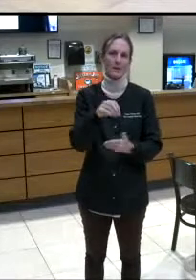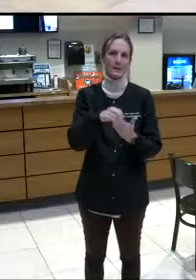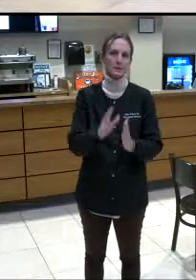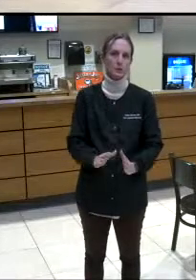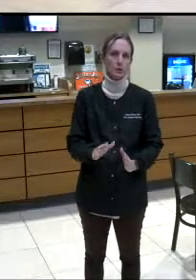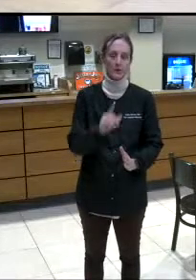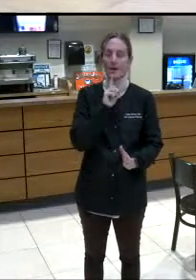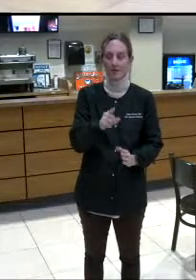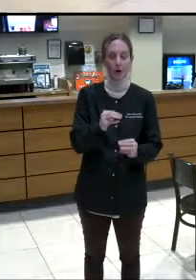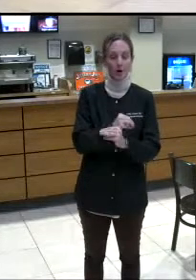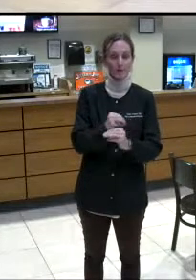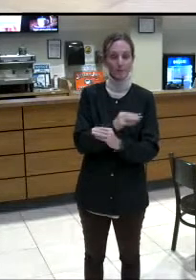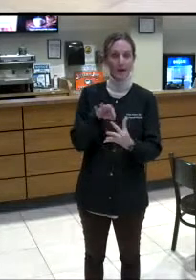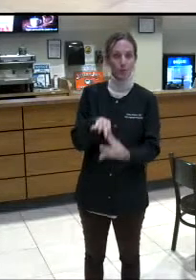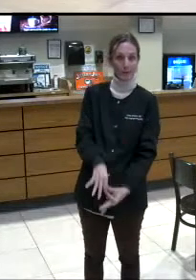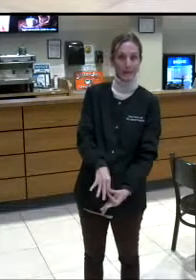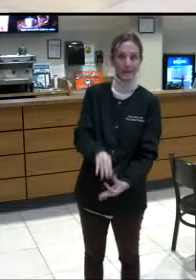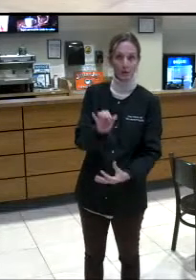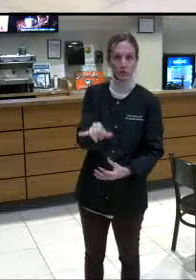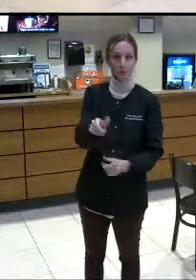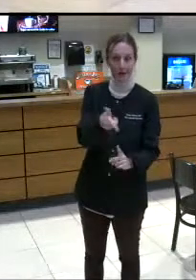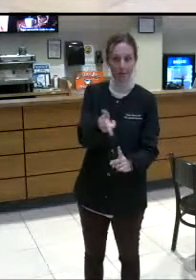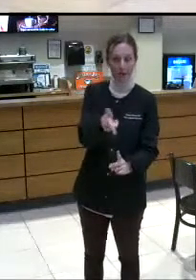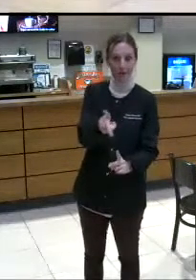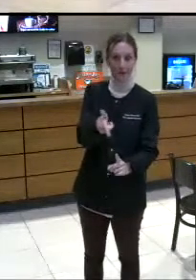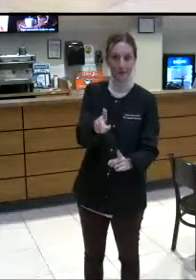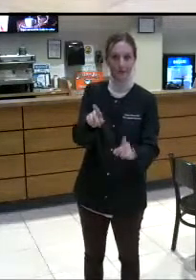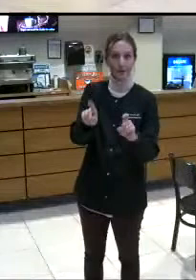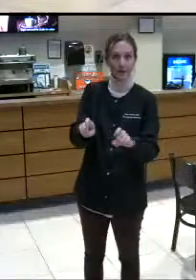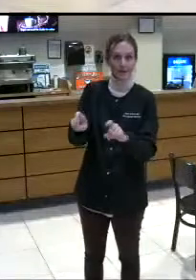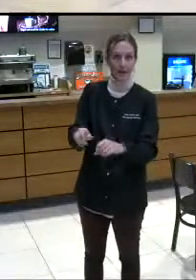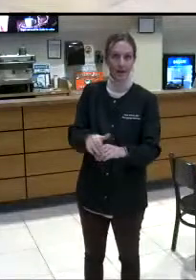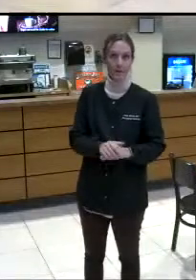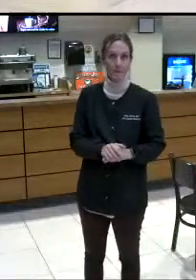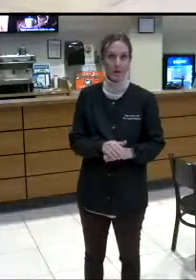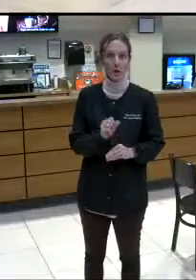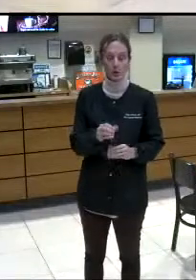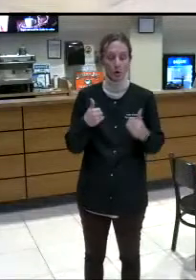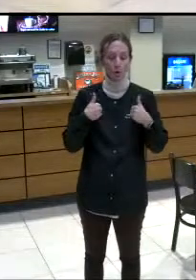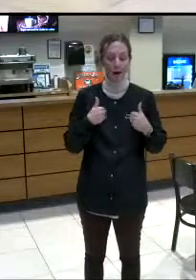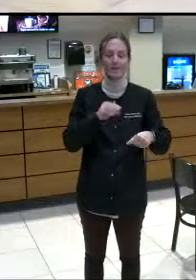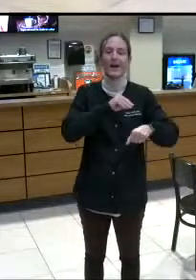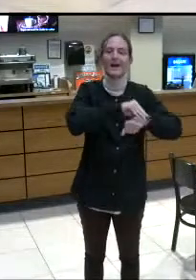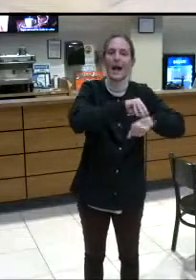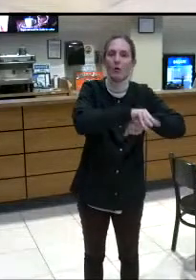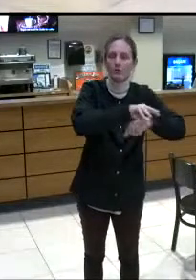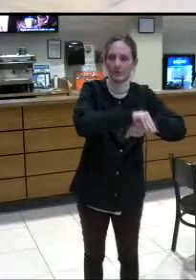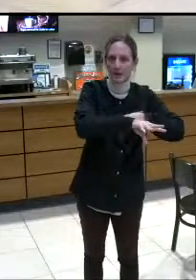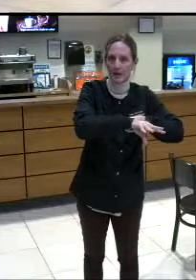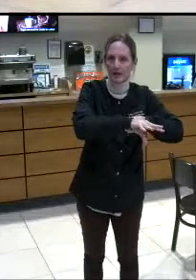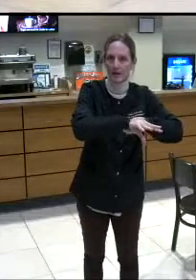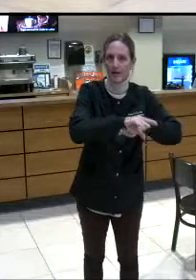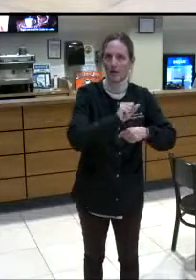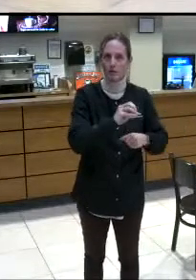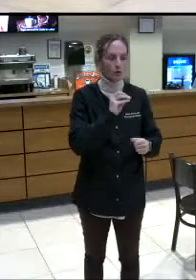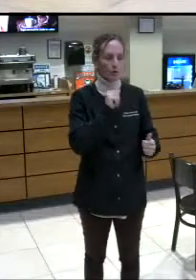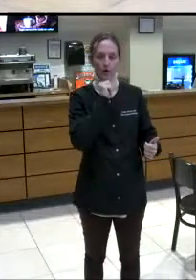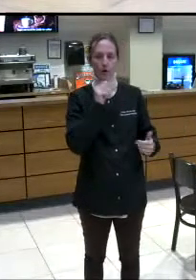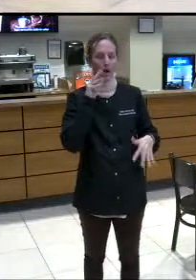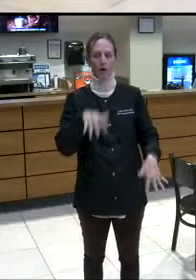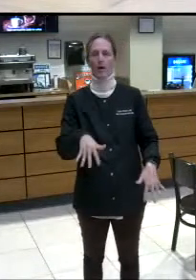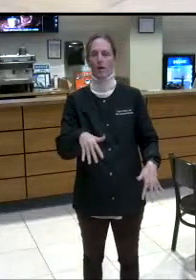to that welding exam. So I think just having that counseling plan and giving students as